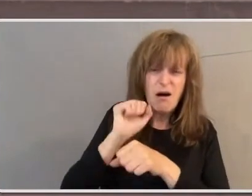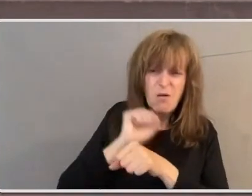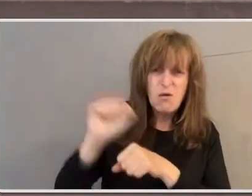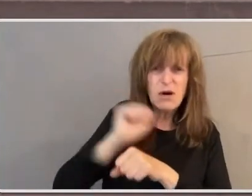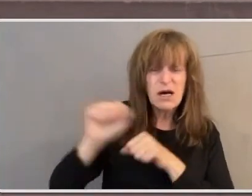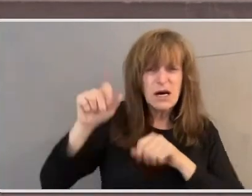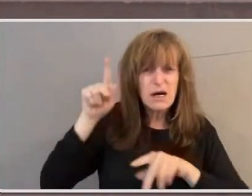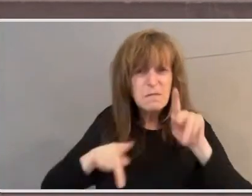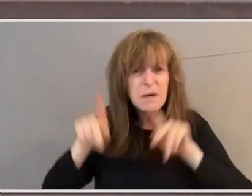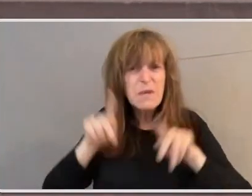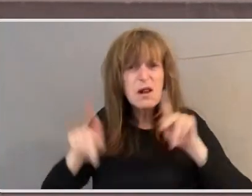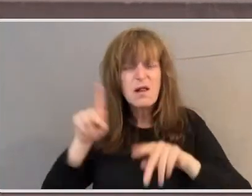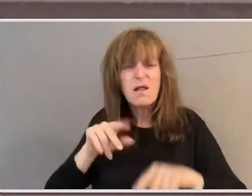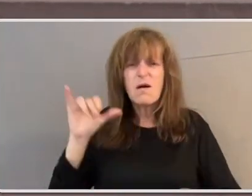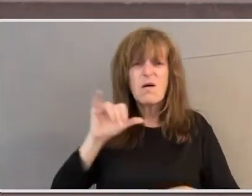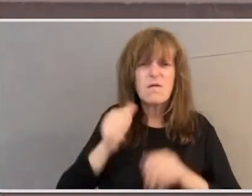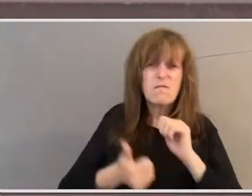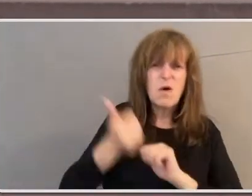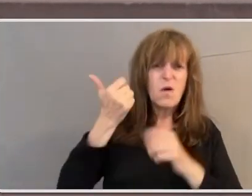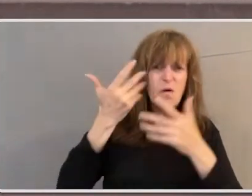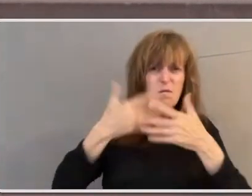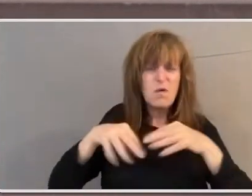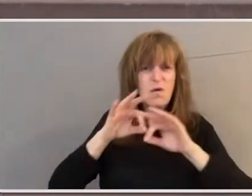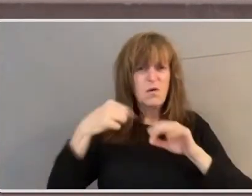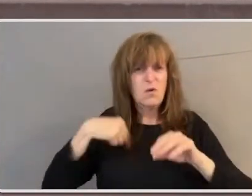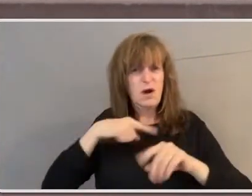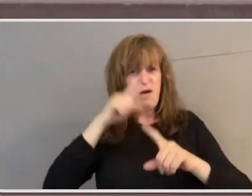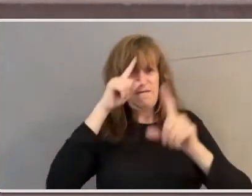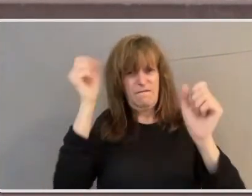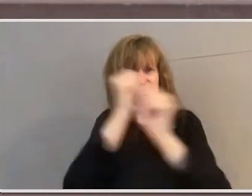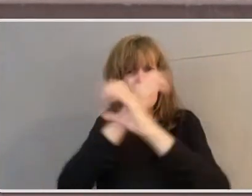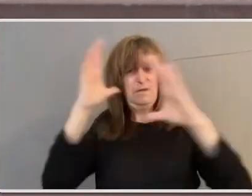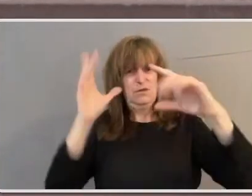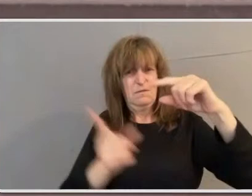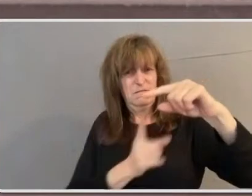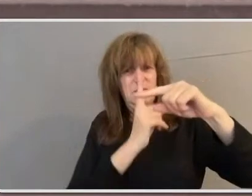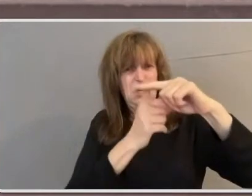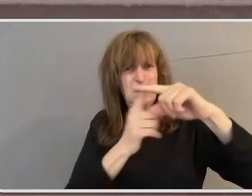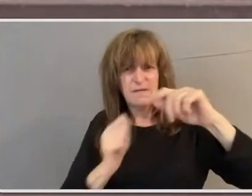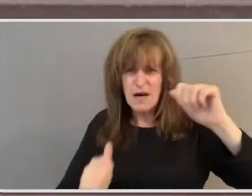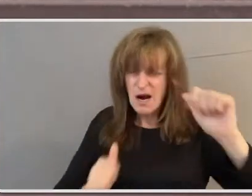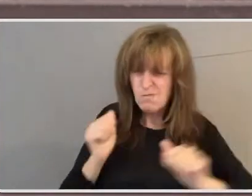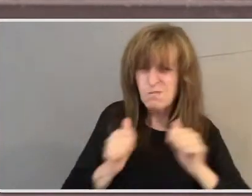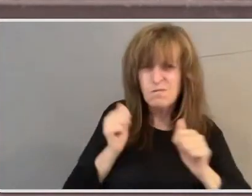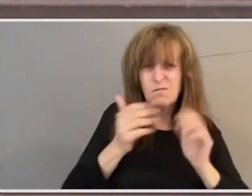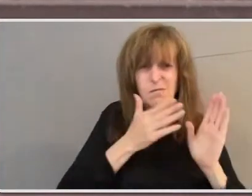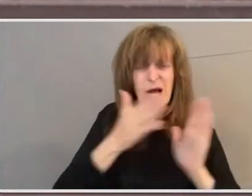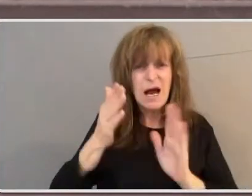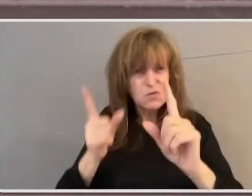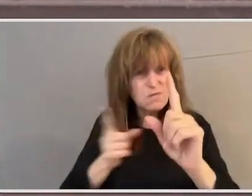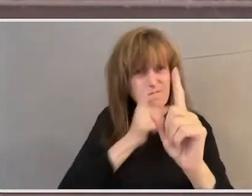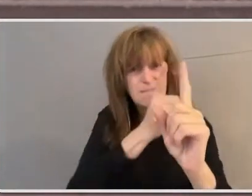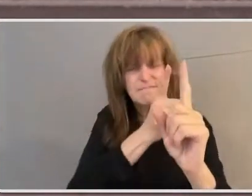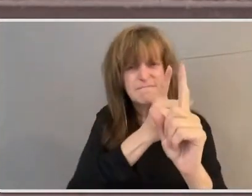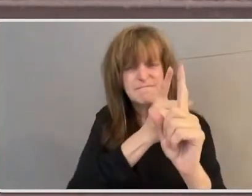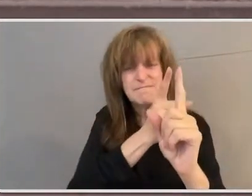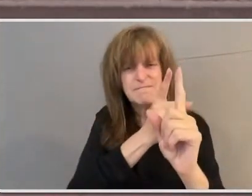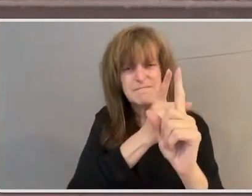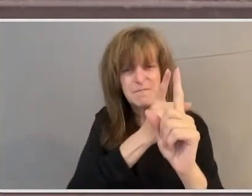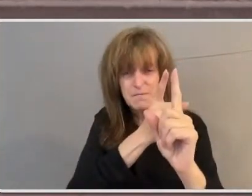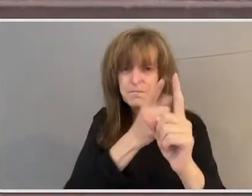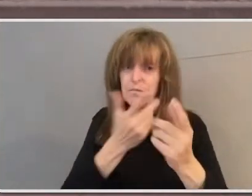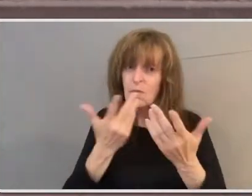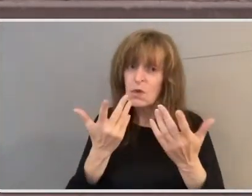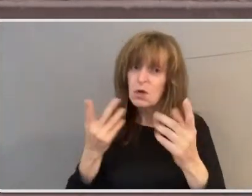We have an ambitious plan. And friends, when you consider the scope and the ambition of our government's